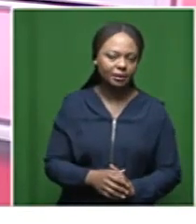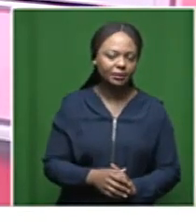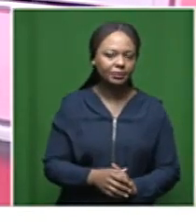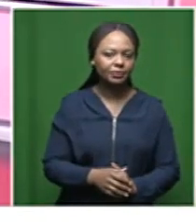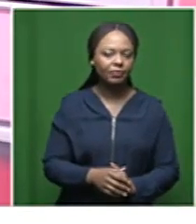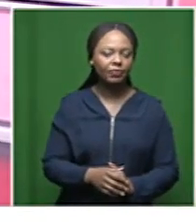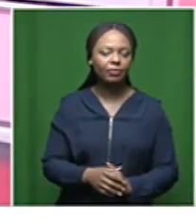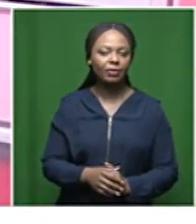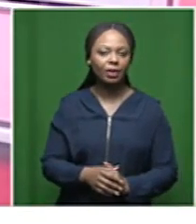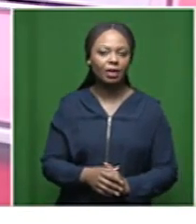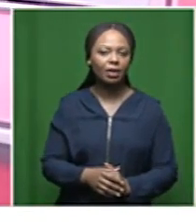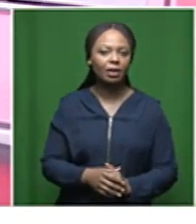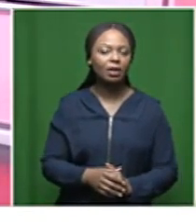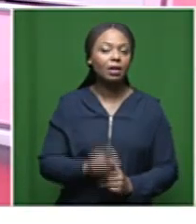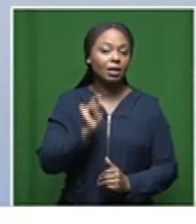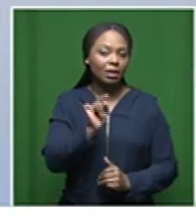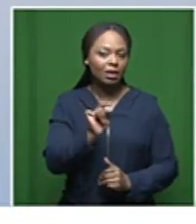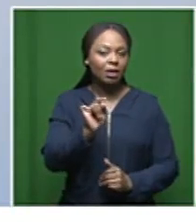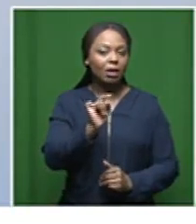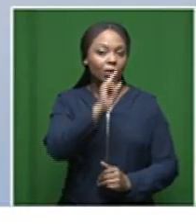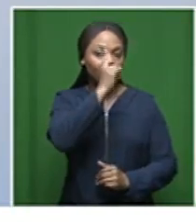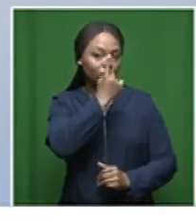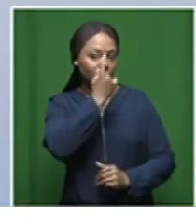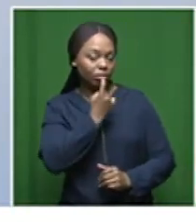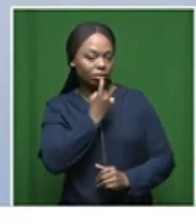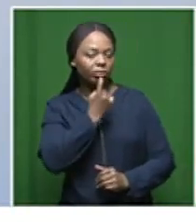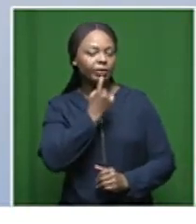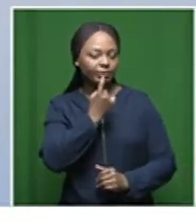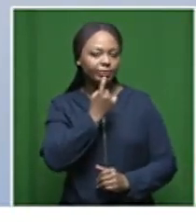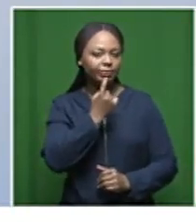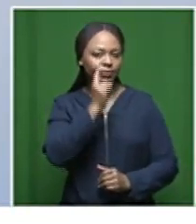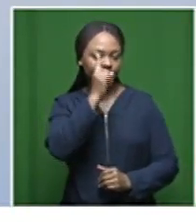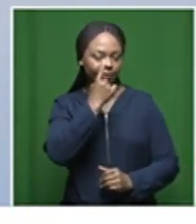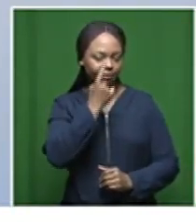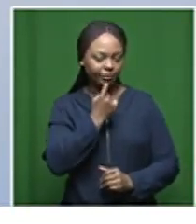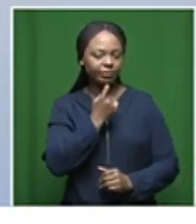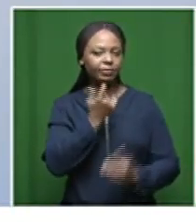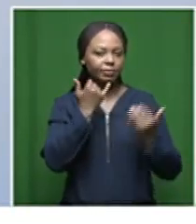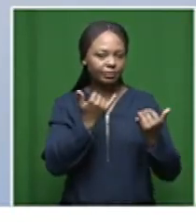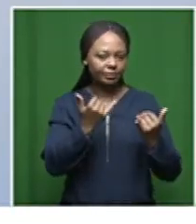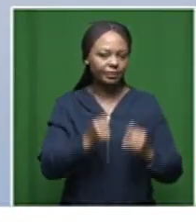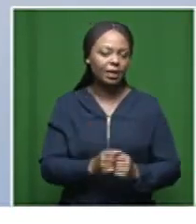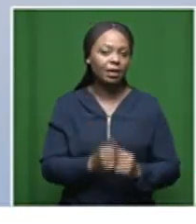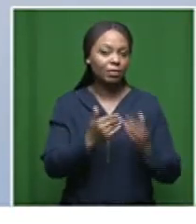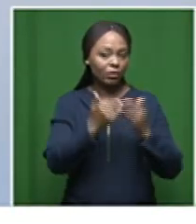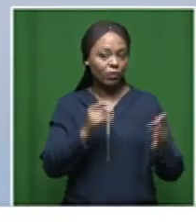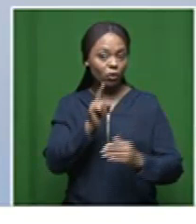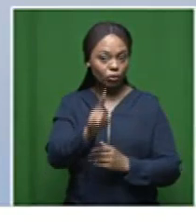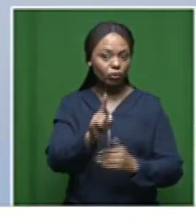Well, the questionnaire, the questionnaire that is filled, Dr. Musa, before blood